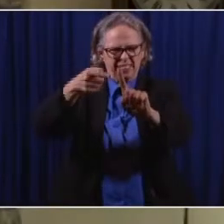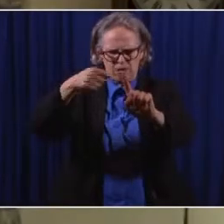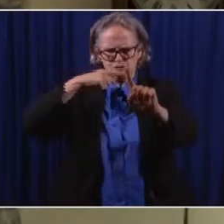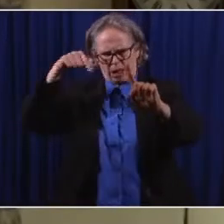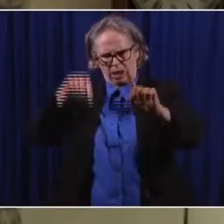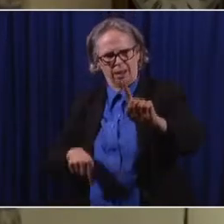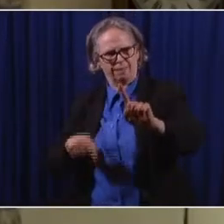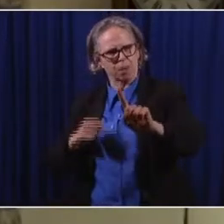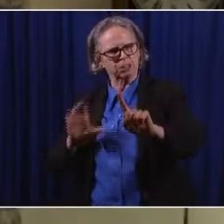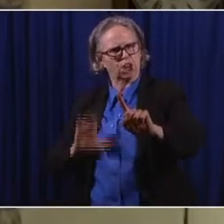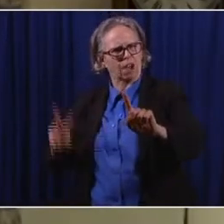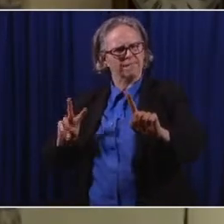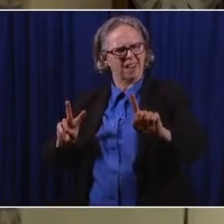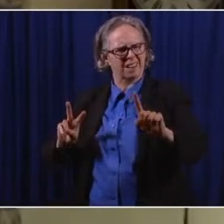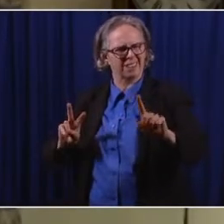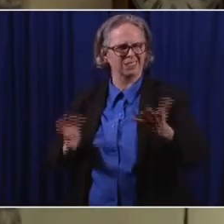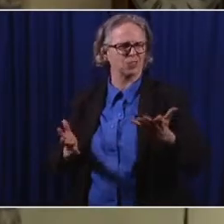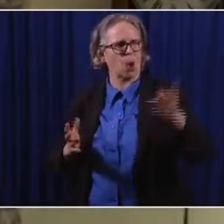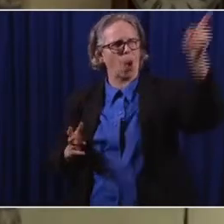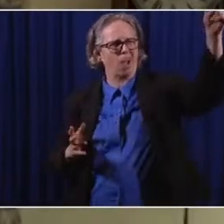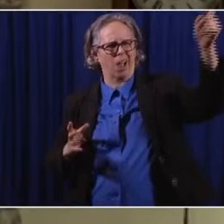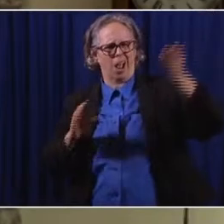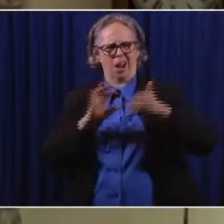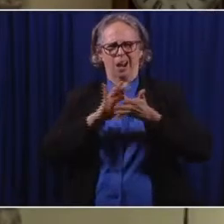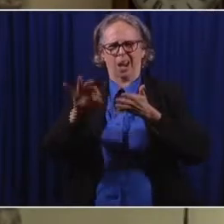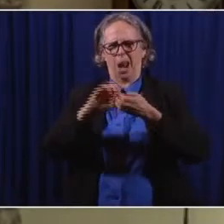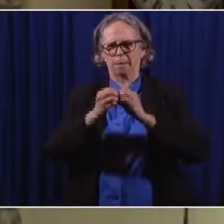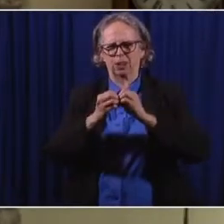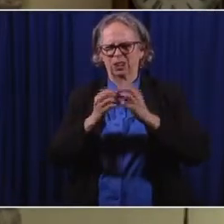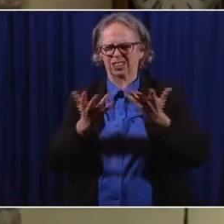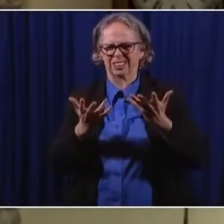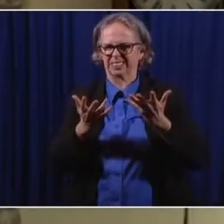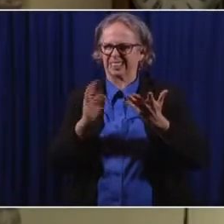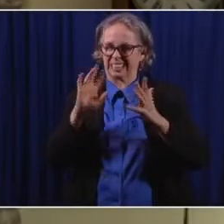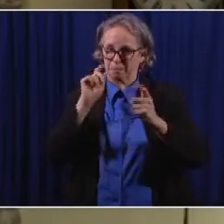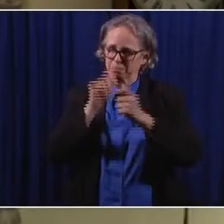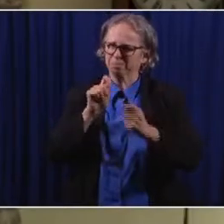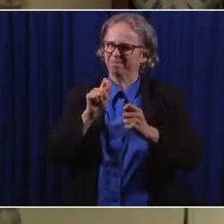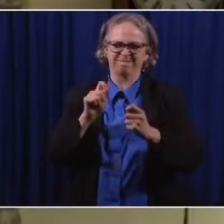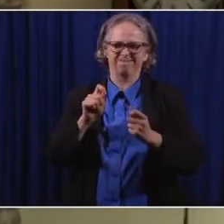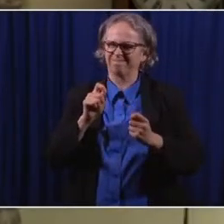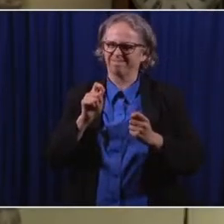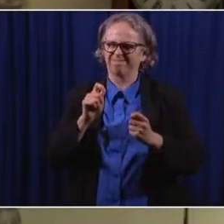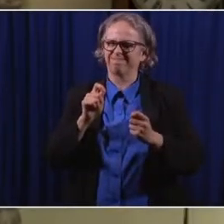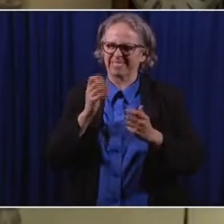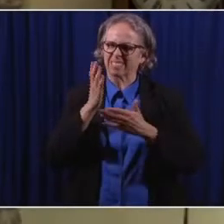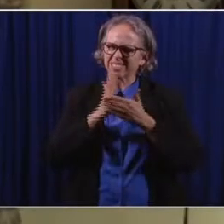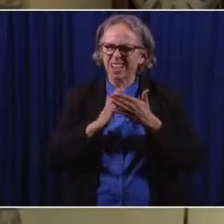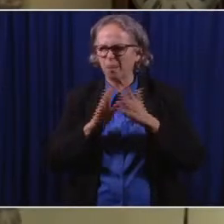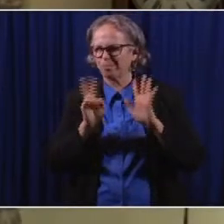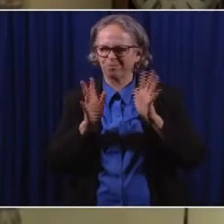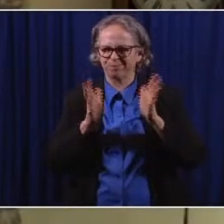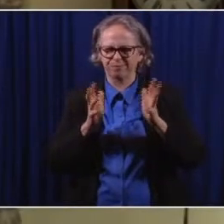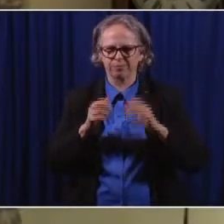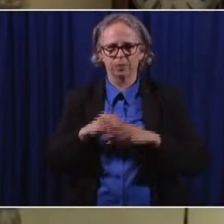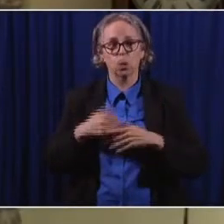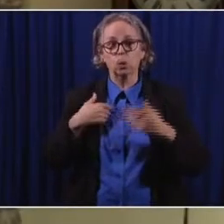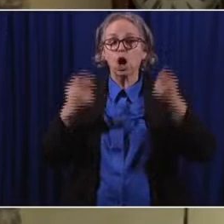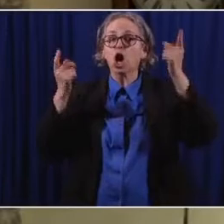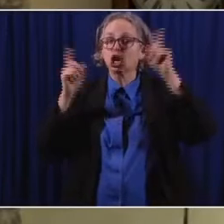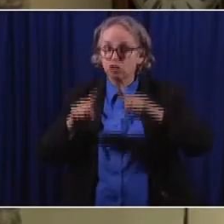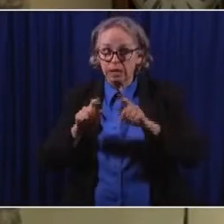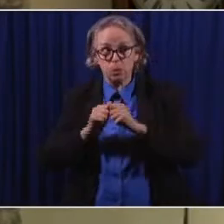we don't think those numbers are exactly right, but we do agree with the federal government that there is certainly a concern with